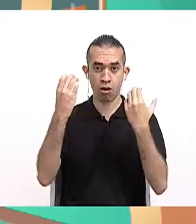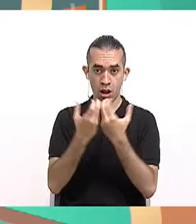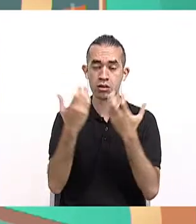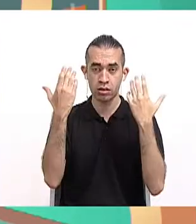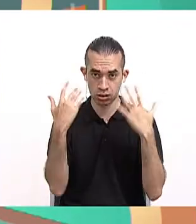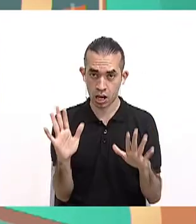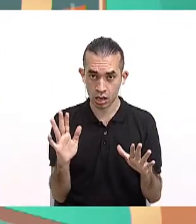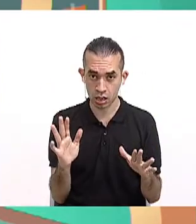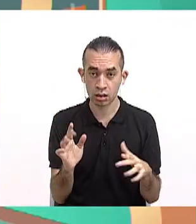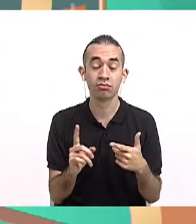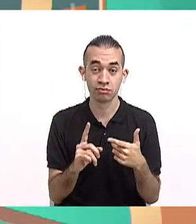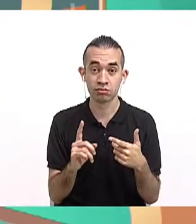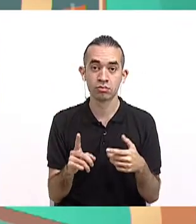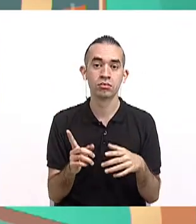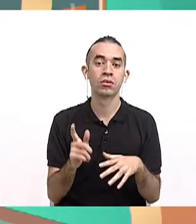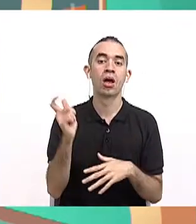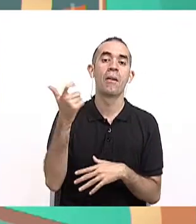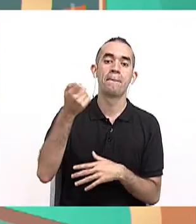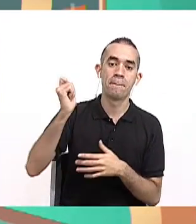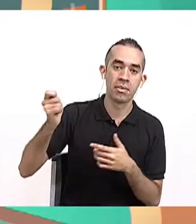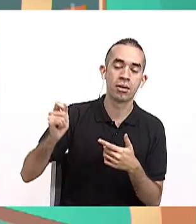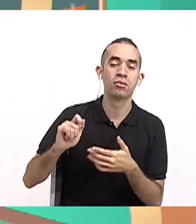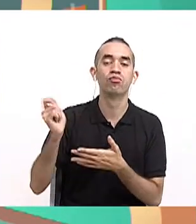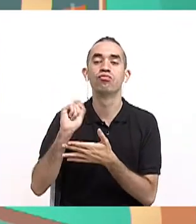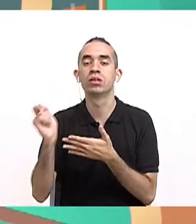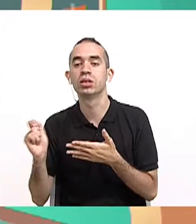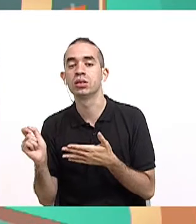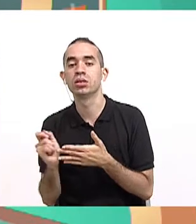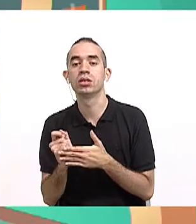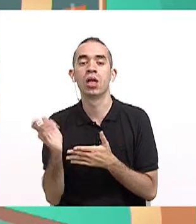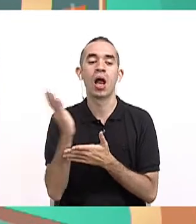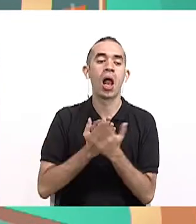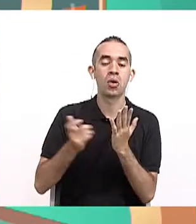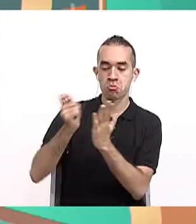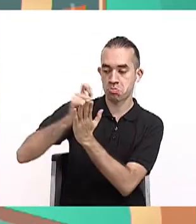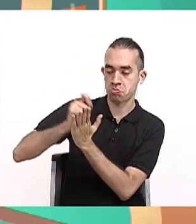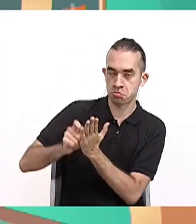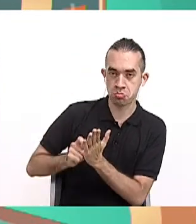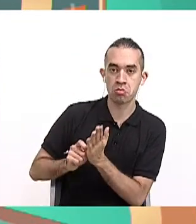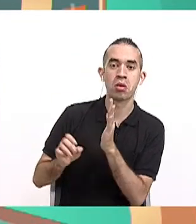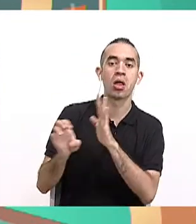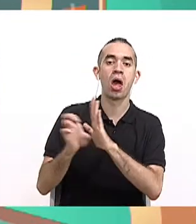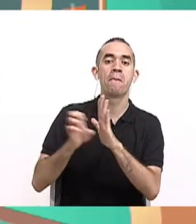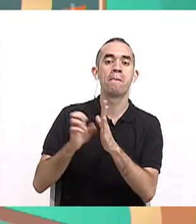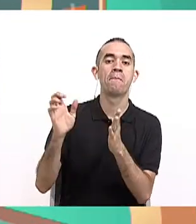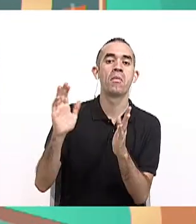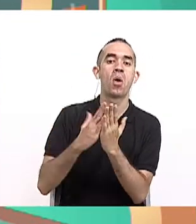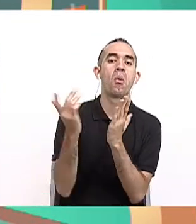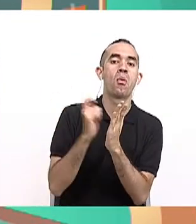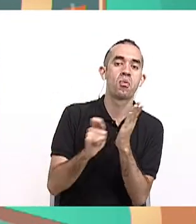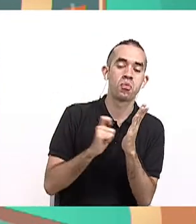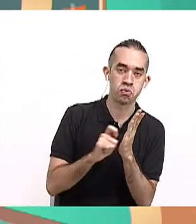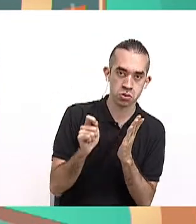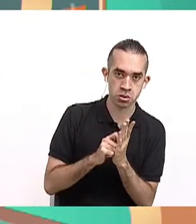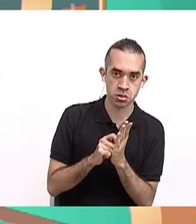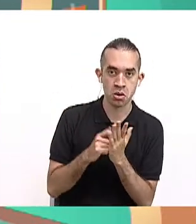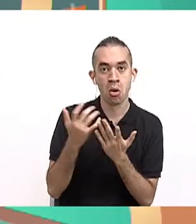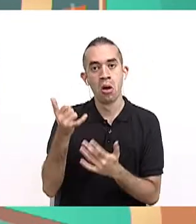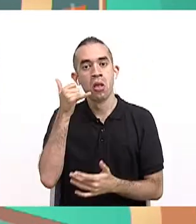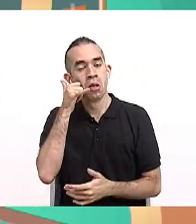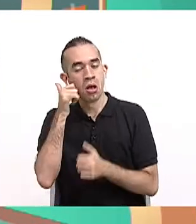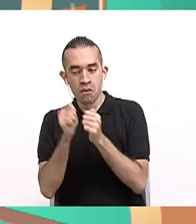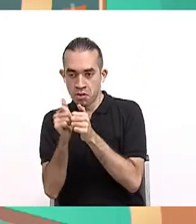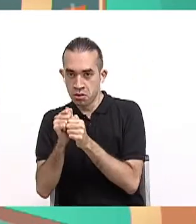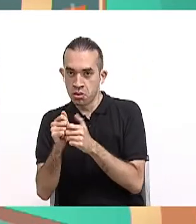Okay? Yes. Do you have a pen, a pencil, somewhere to write in, like your notebook, or maybe a telephone to